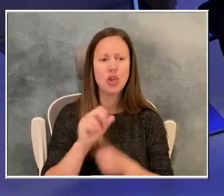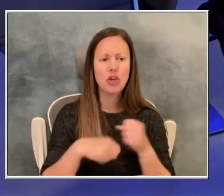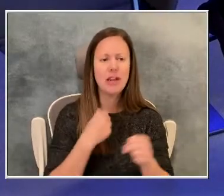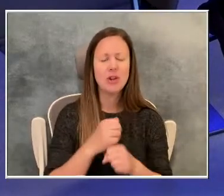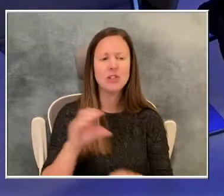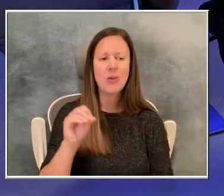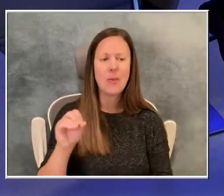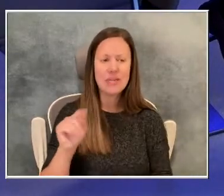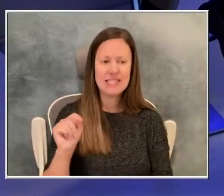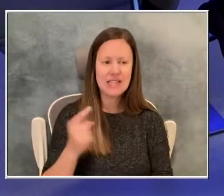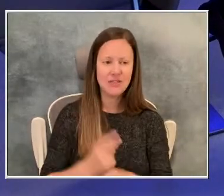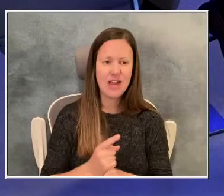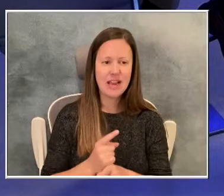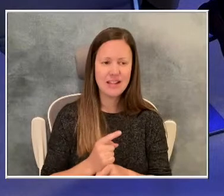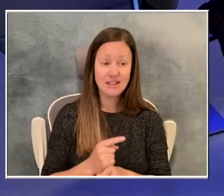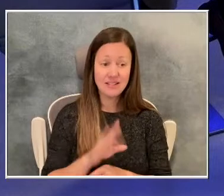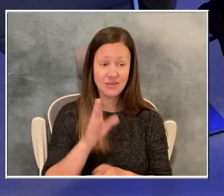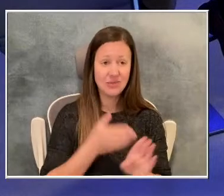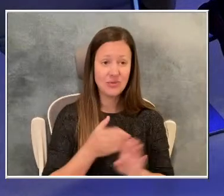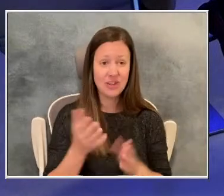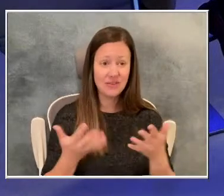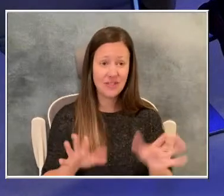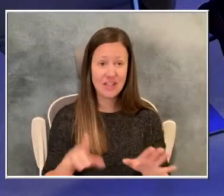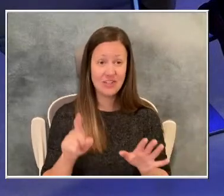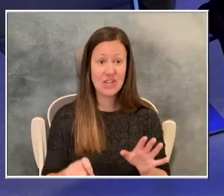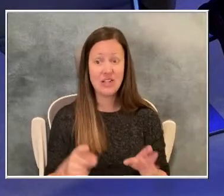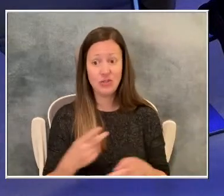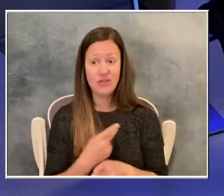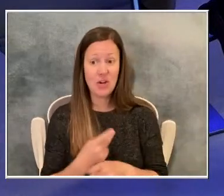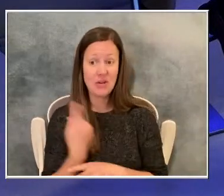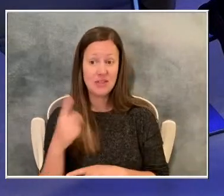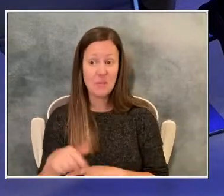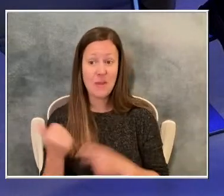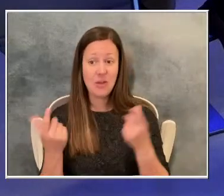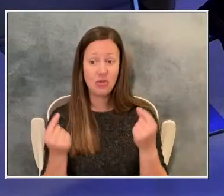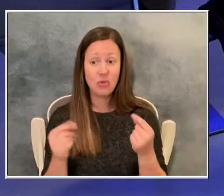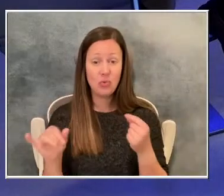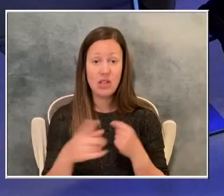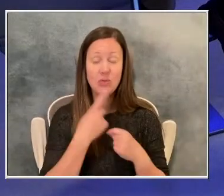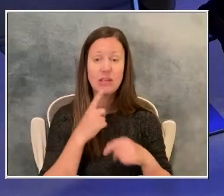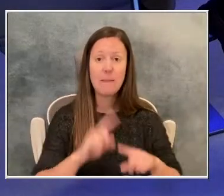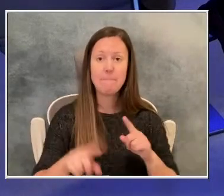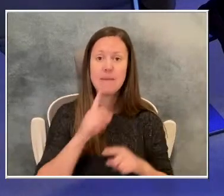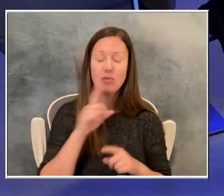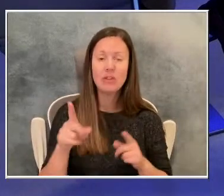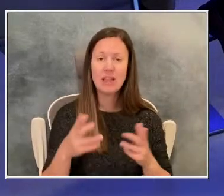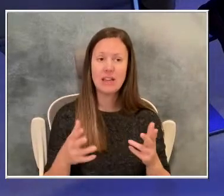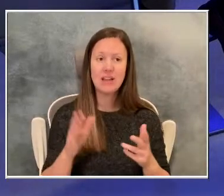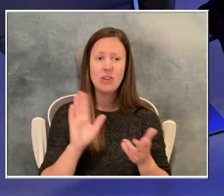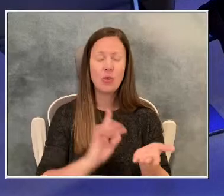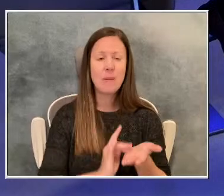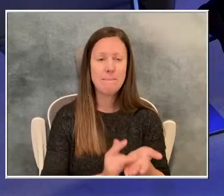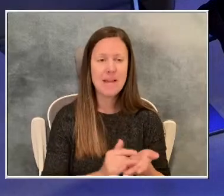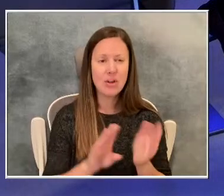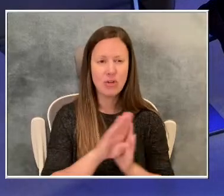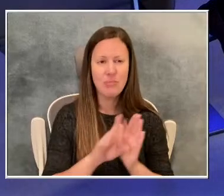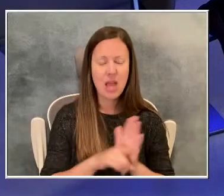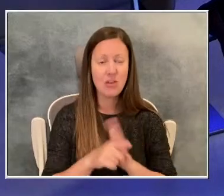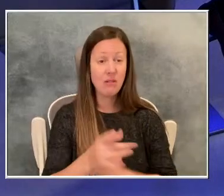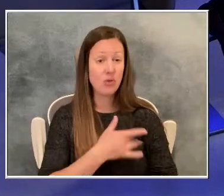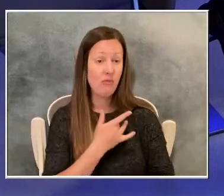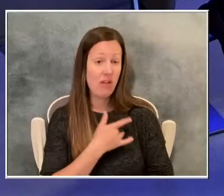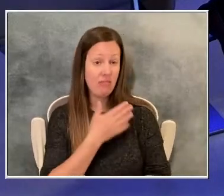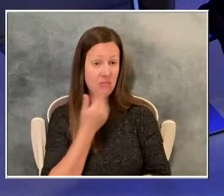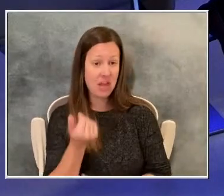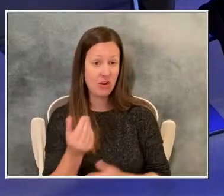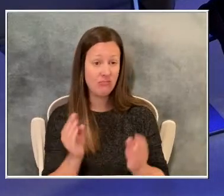say goodbye to your career and kind of reinvent yourself, as you said. But did having that medical background, did that help you have just a better understanding